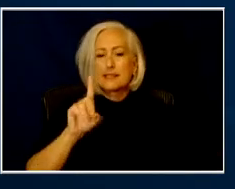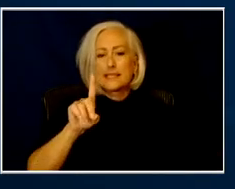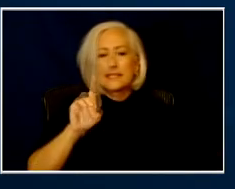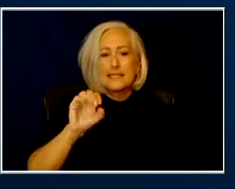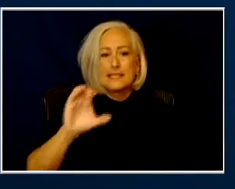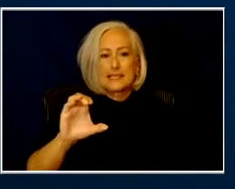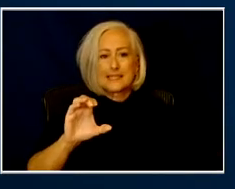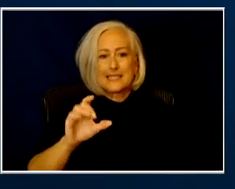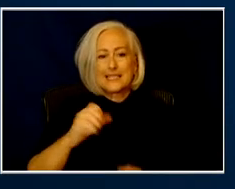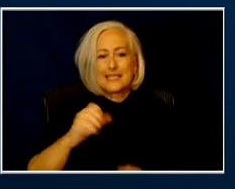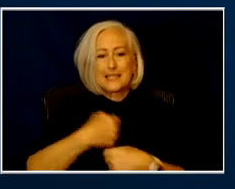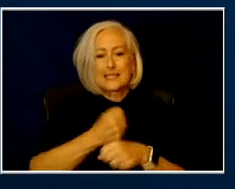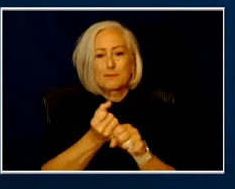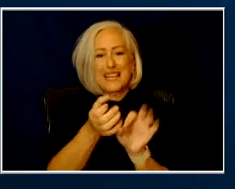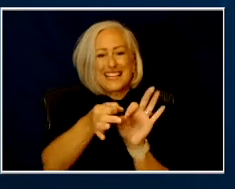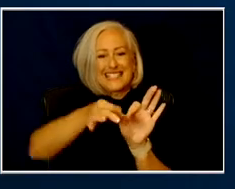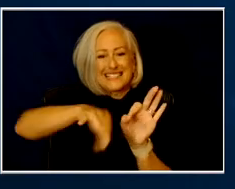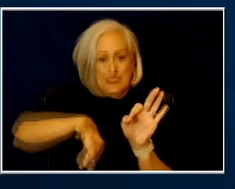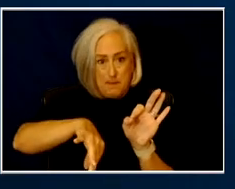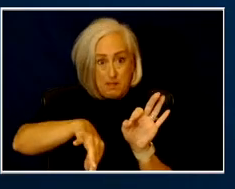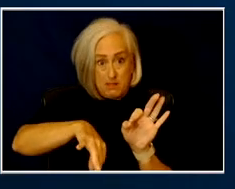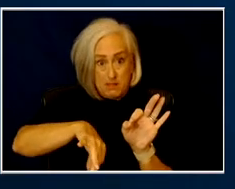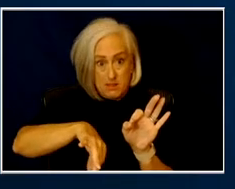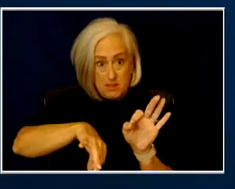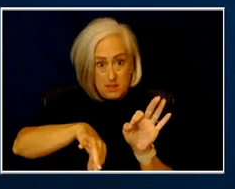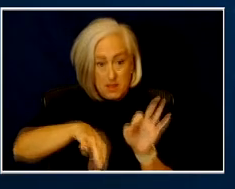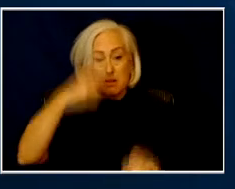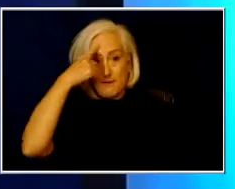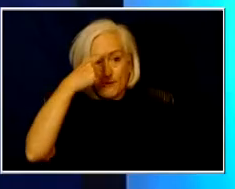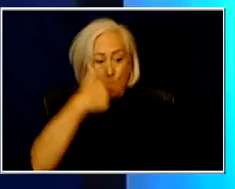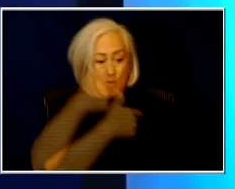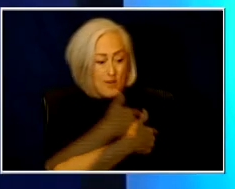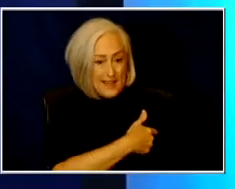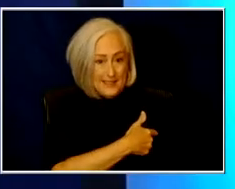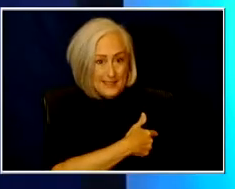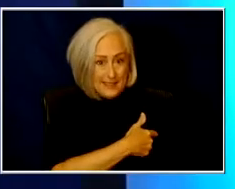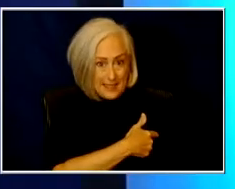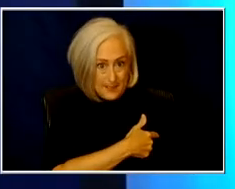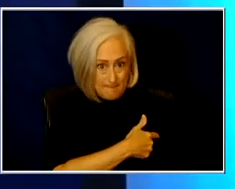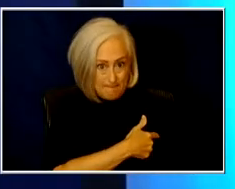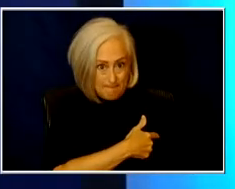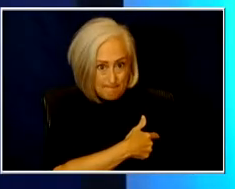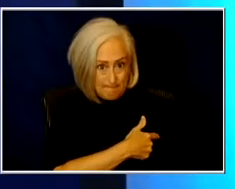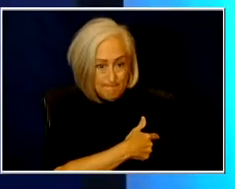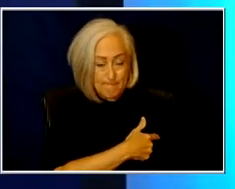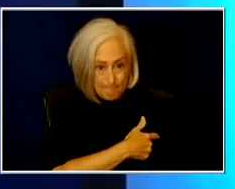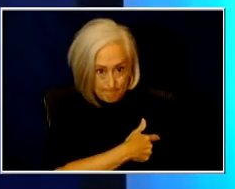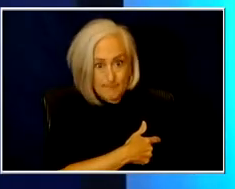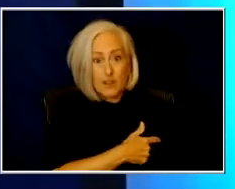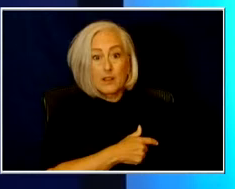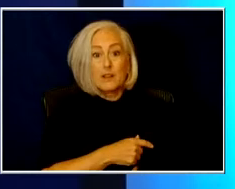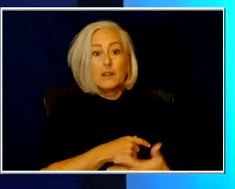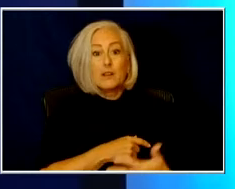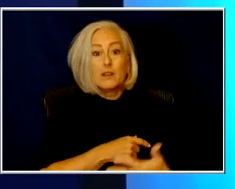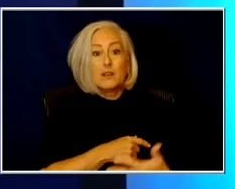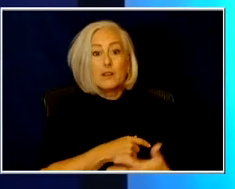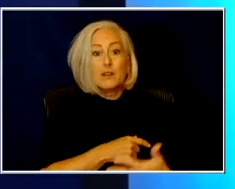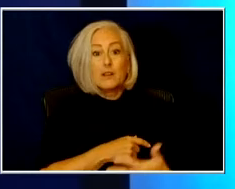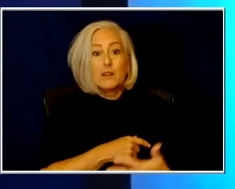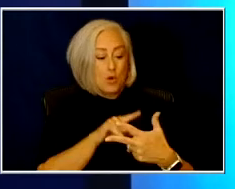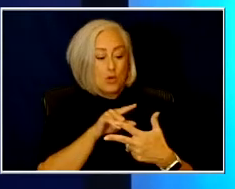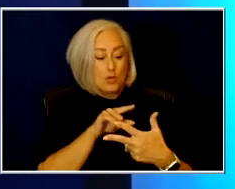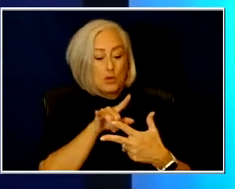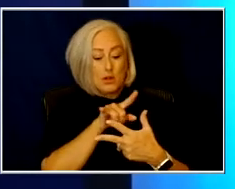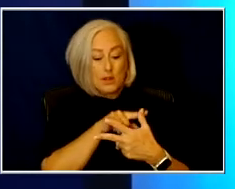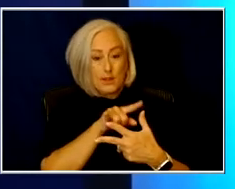simplified the vaccine and dosing and right now it's just completing that primary series um so